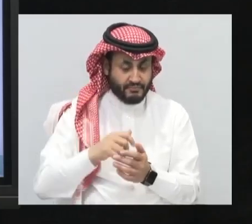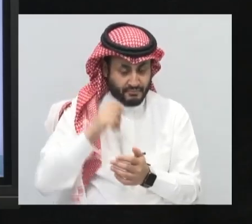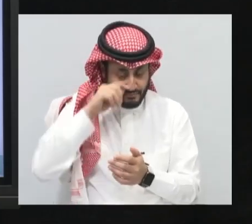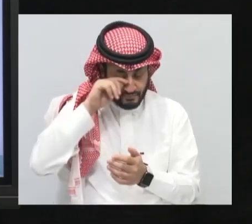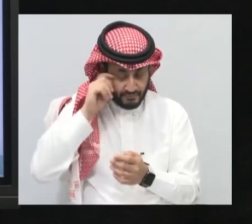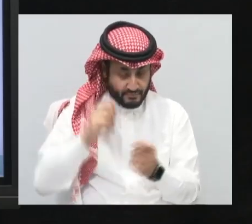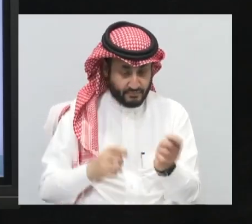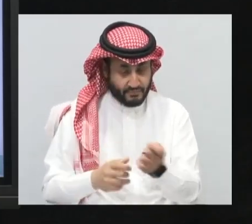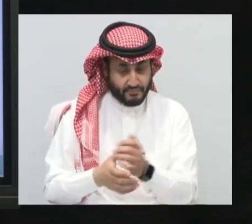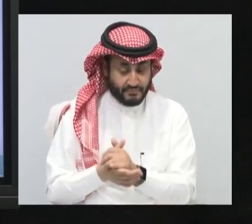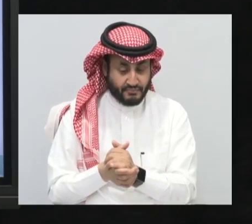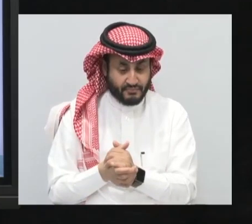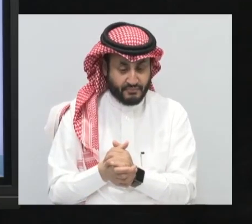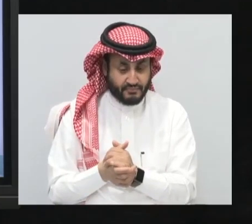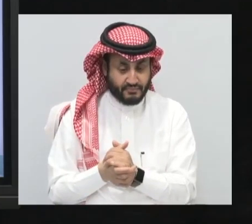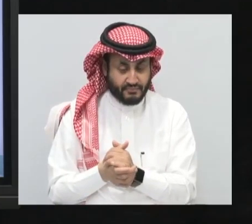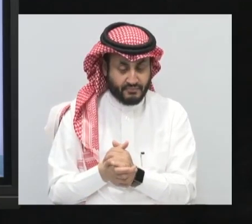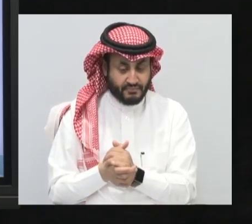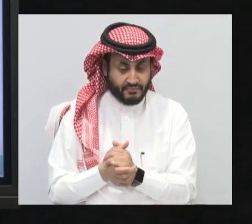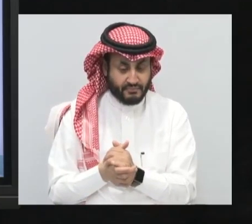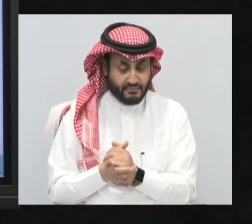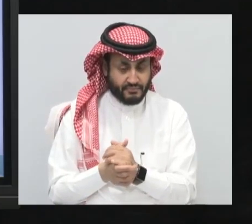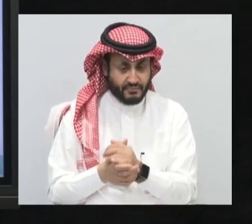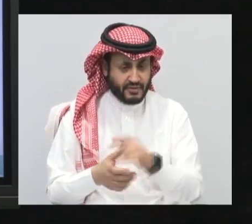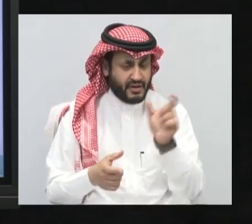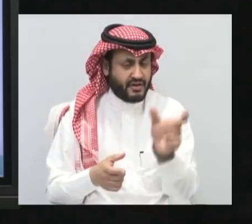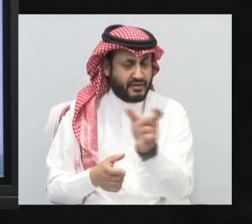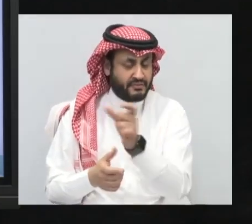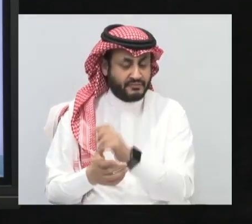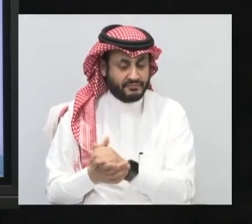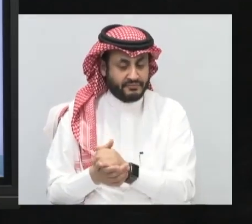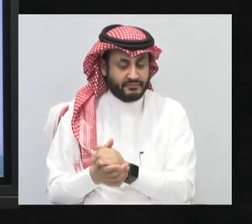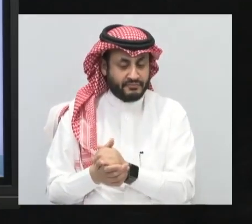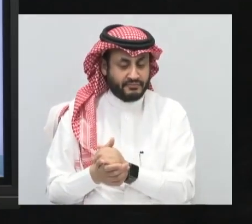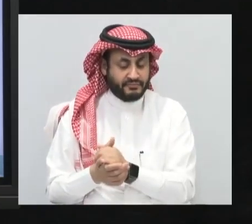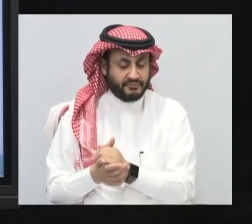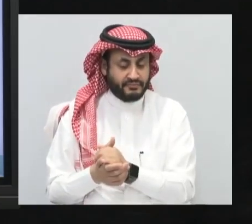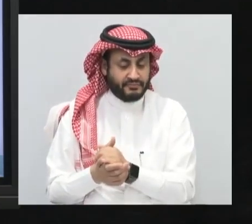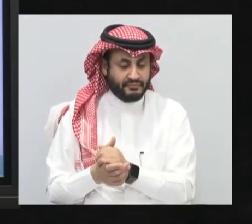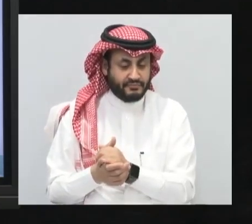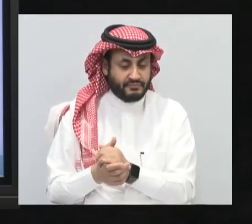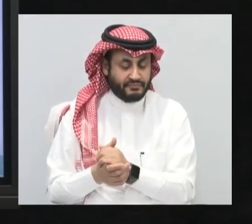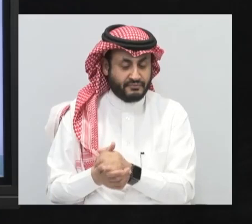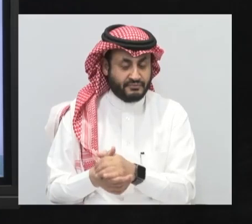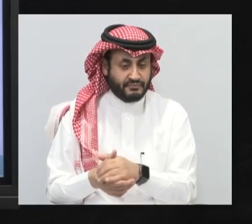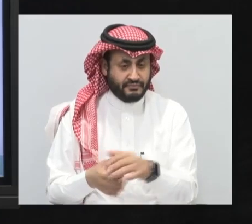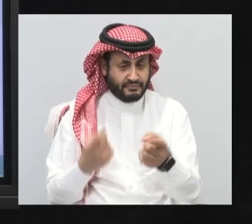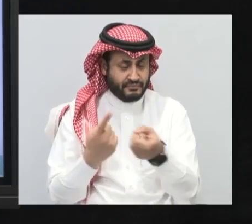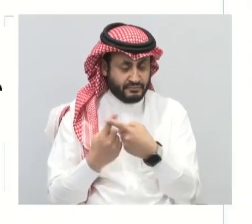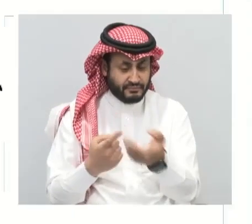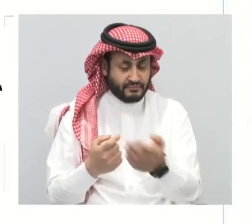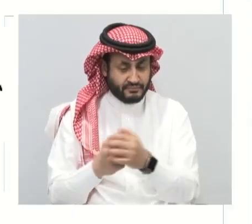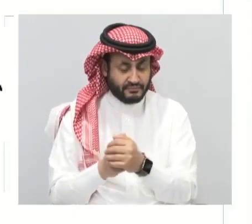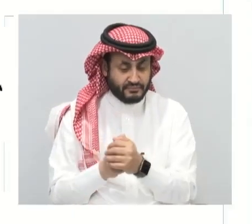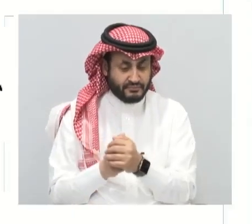Let's write or let's have three sentences in three different tenses. The first one you can say